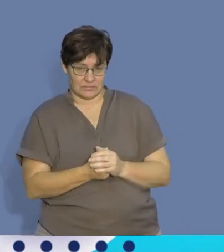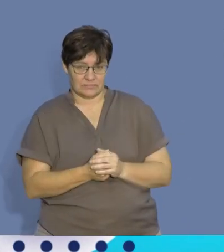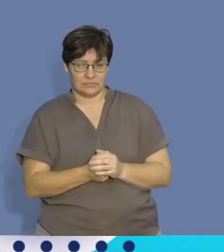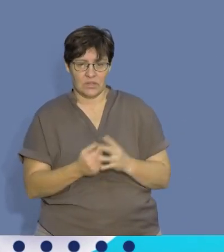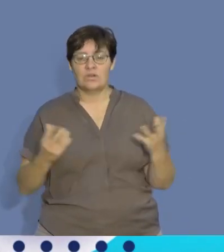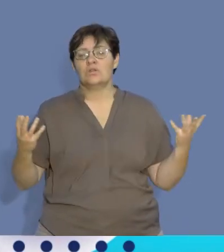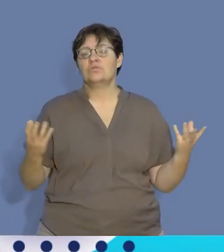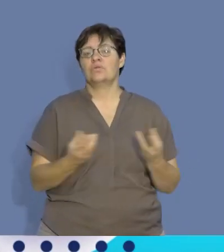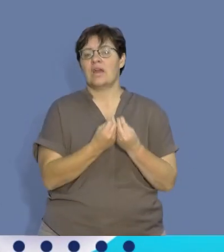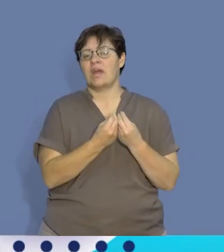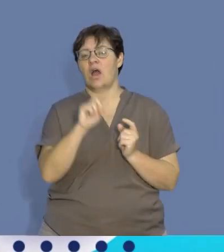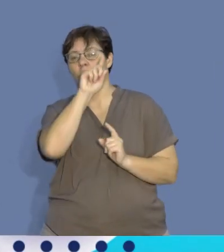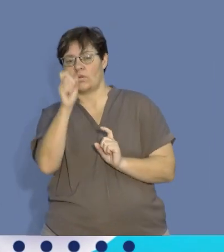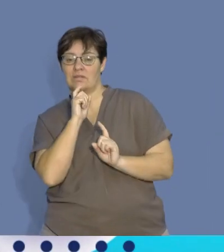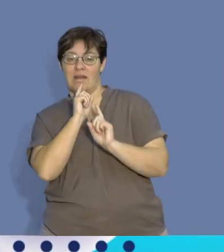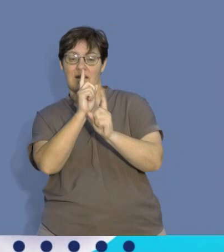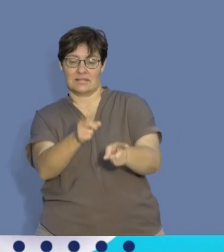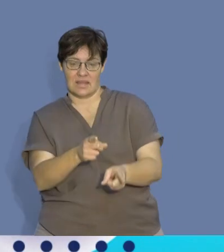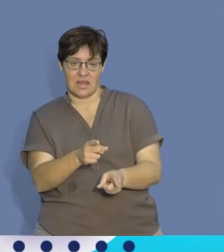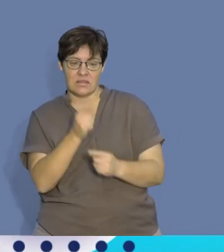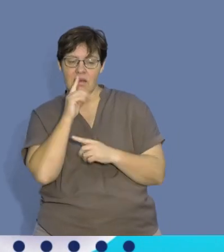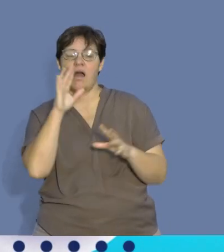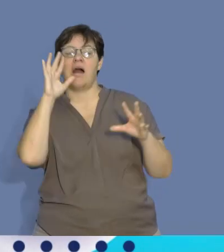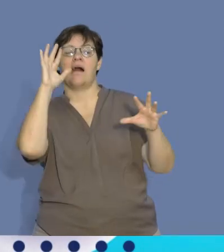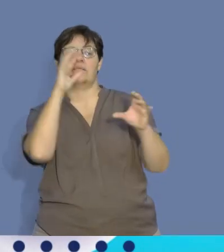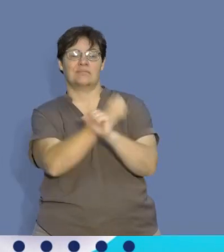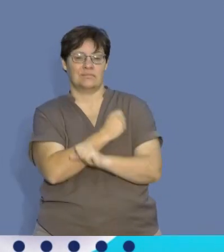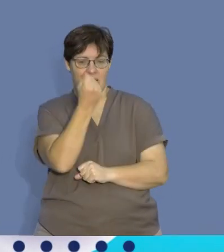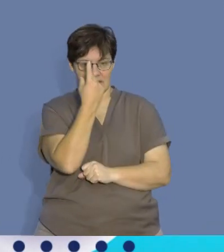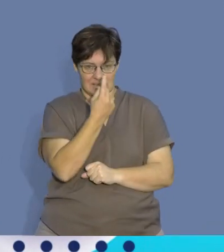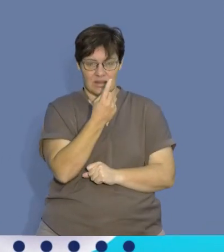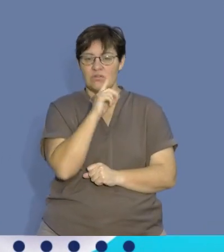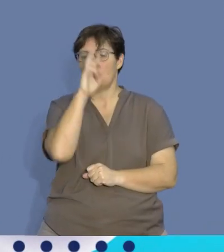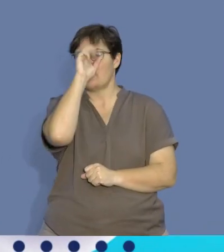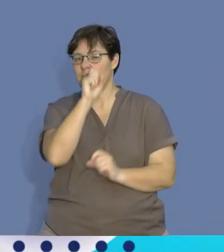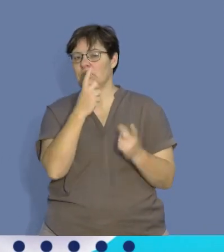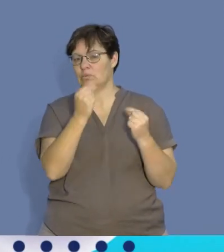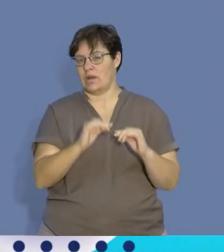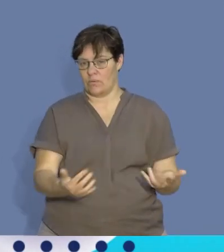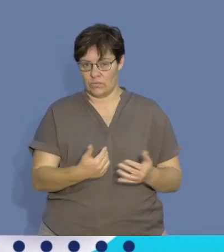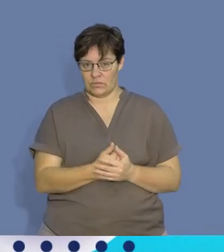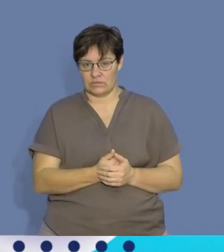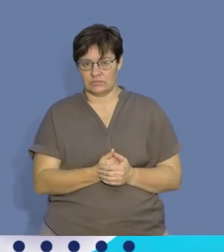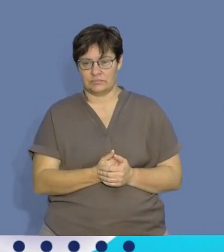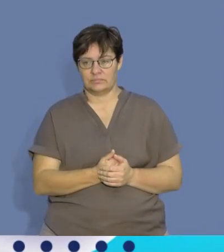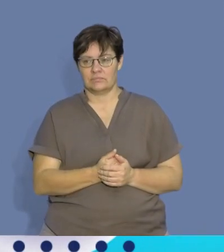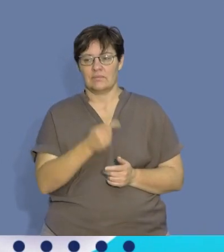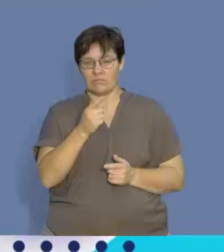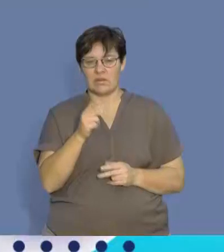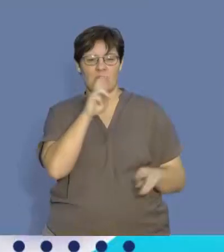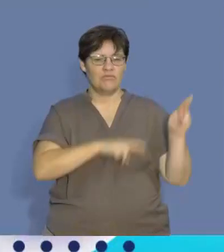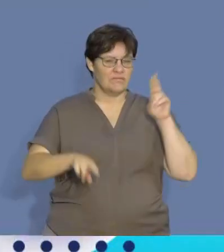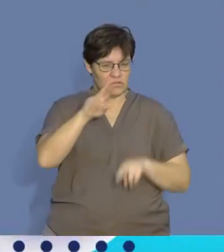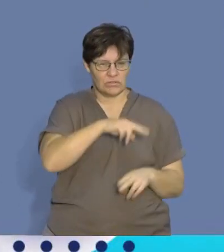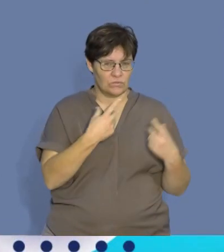exercise together, and hopefully this is going to make sense. You guys are going to remember how to do this. Remember, this is quite a bit of